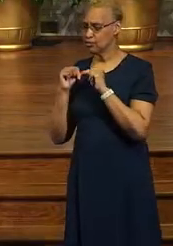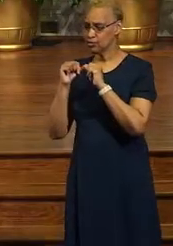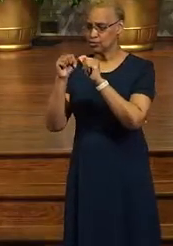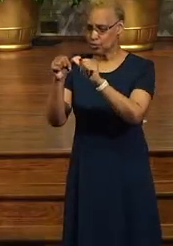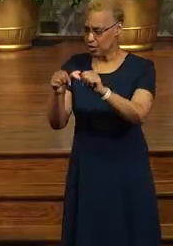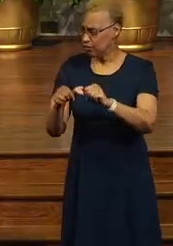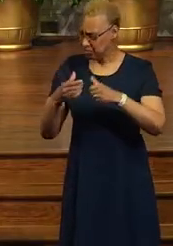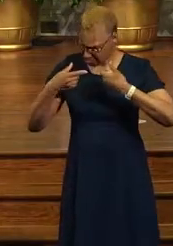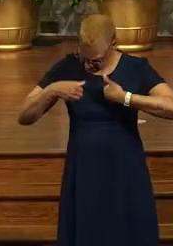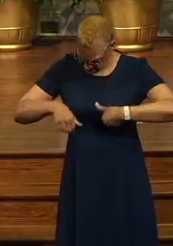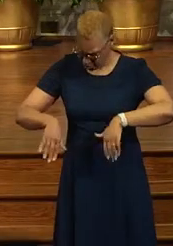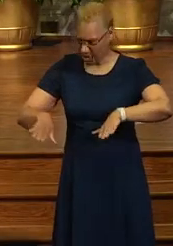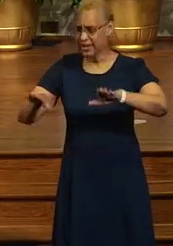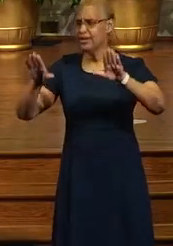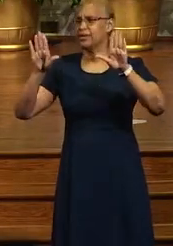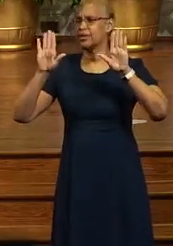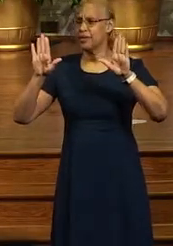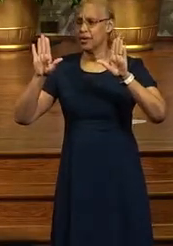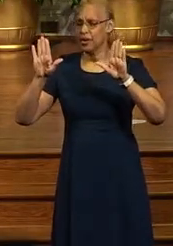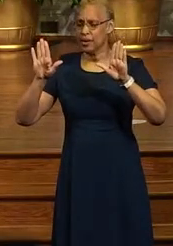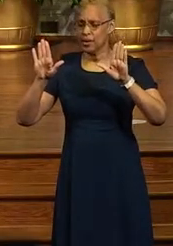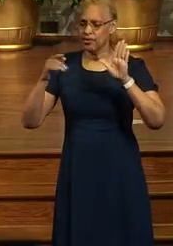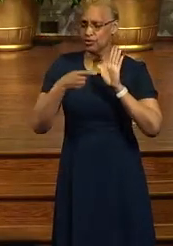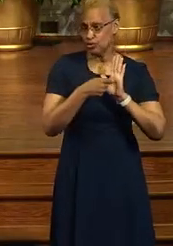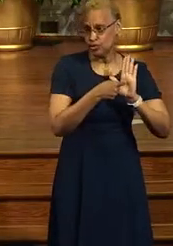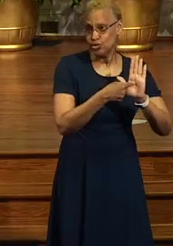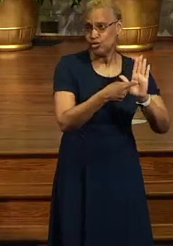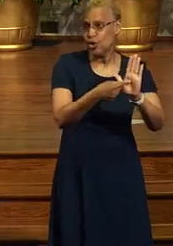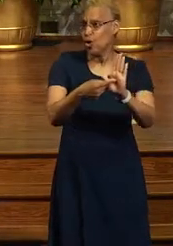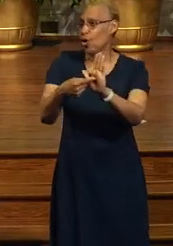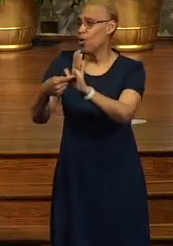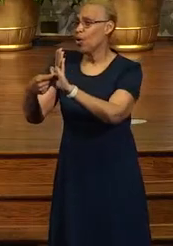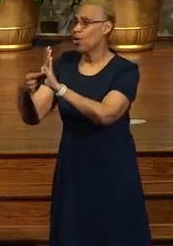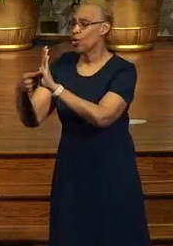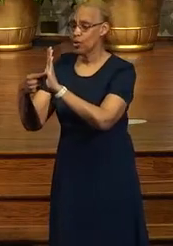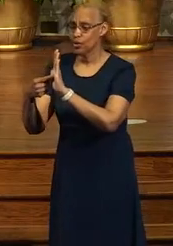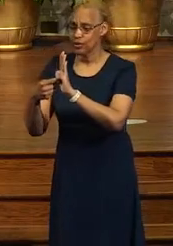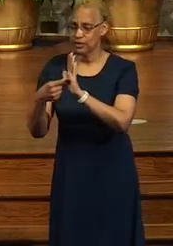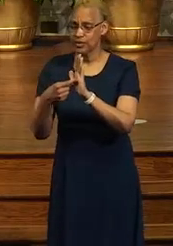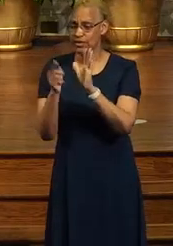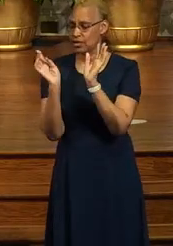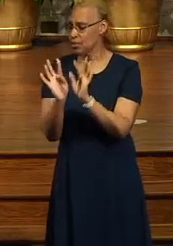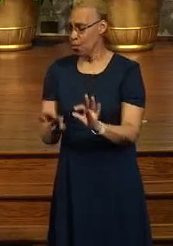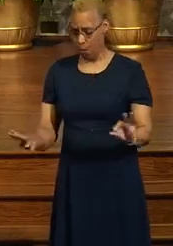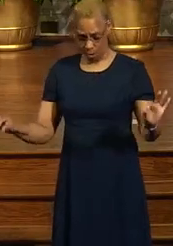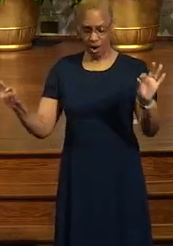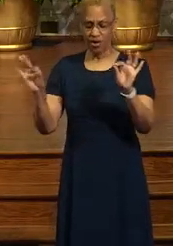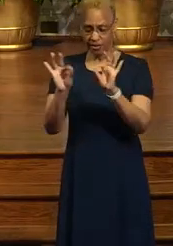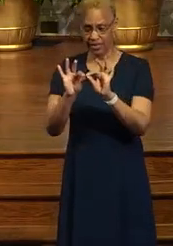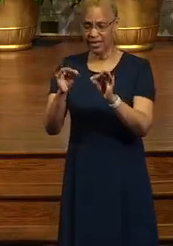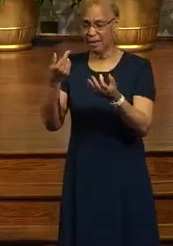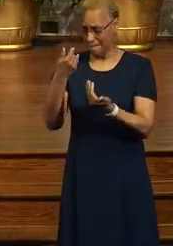distance to show what he deemed me worthy